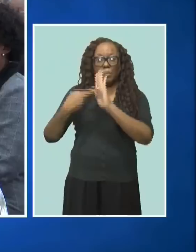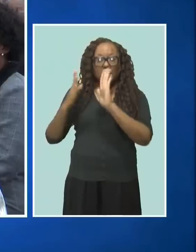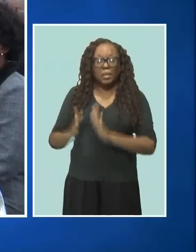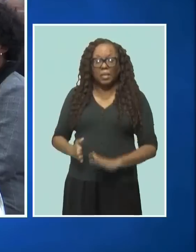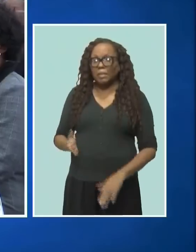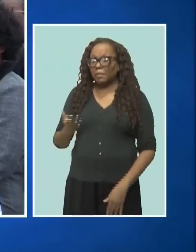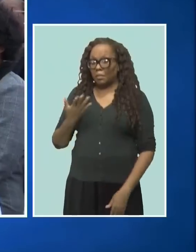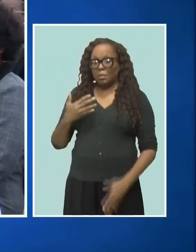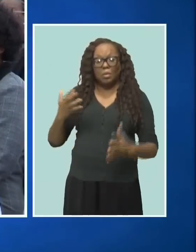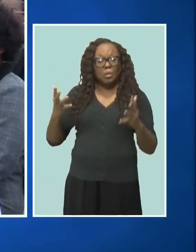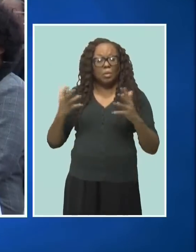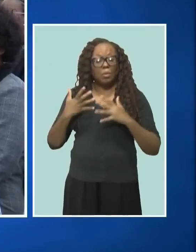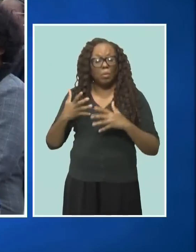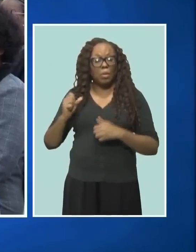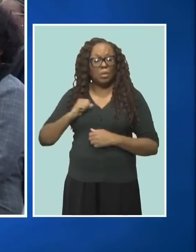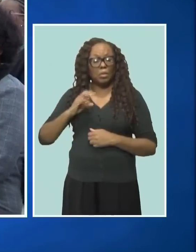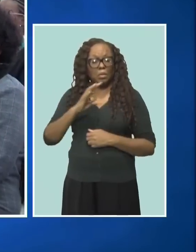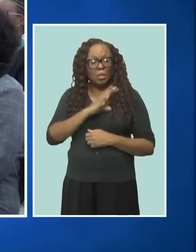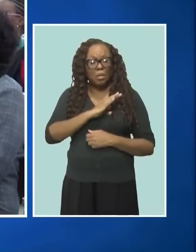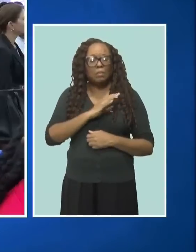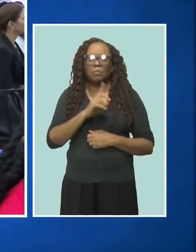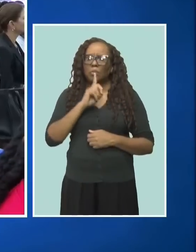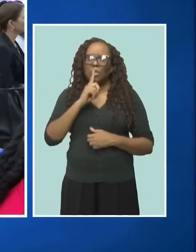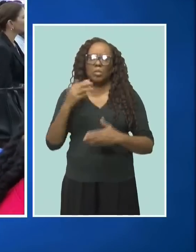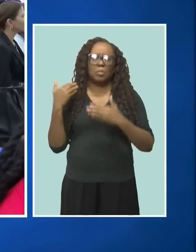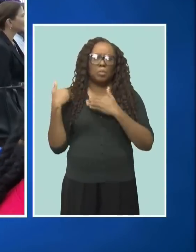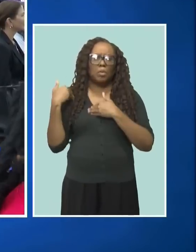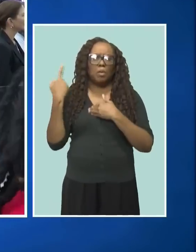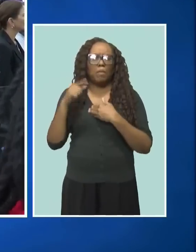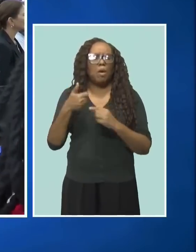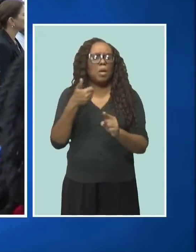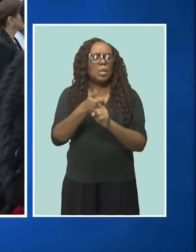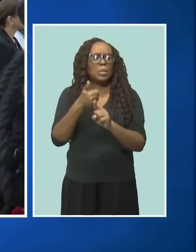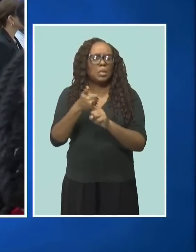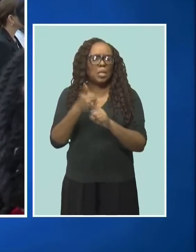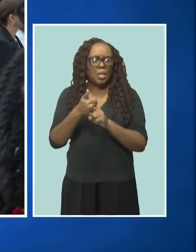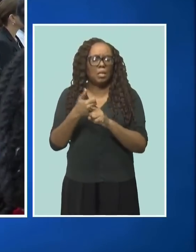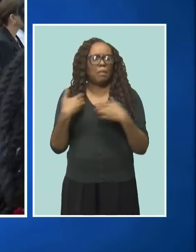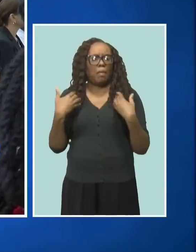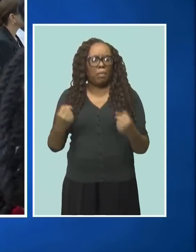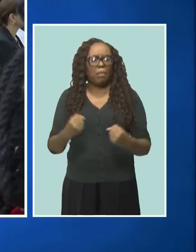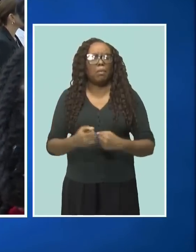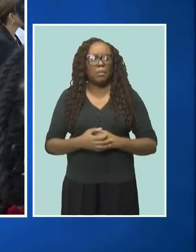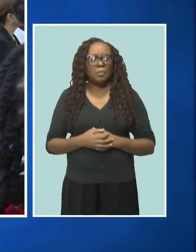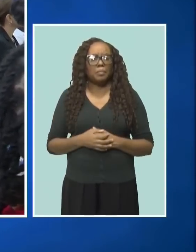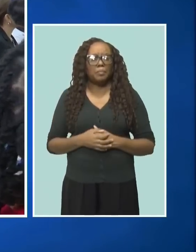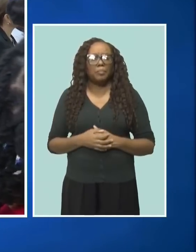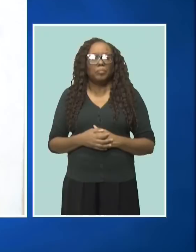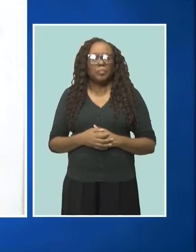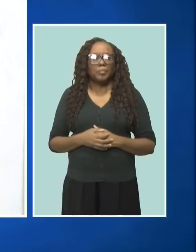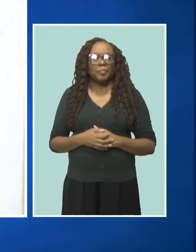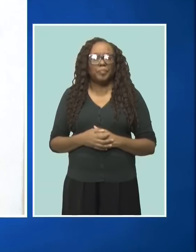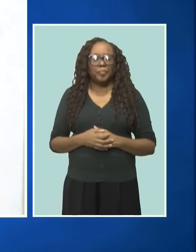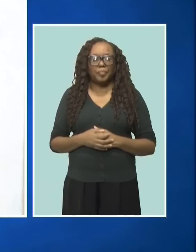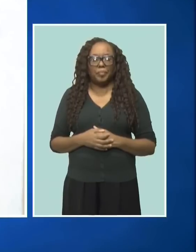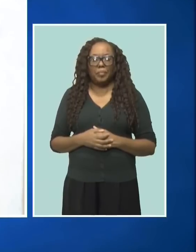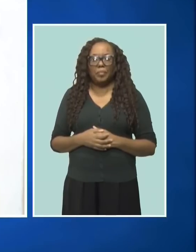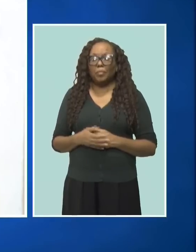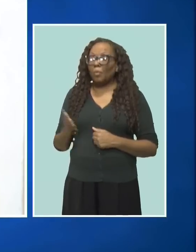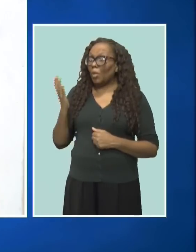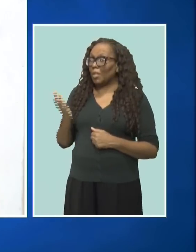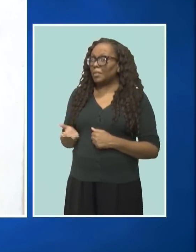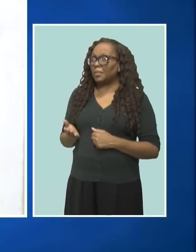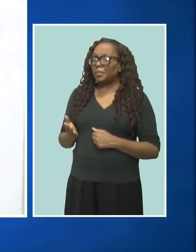is calling on employees to be responsible for their own wellness. I start with employees needing to